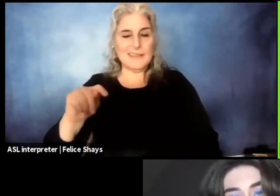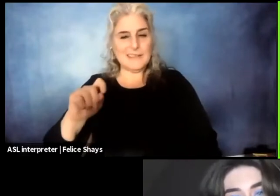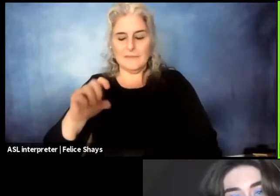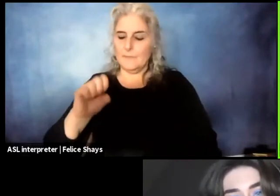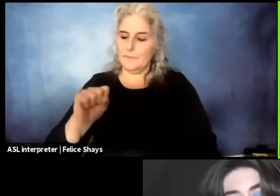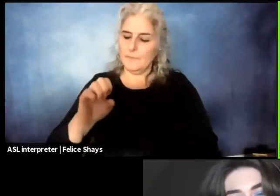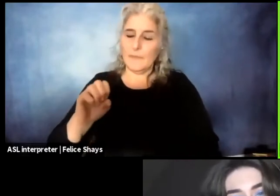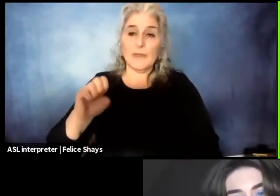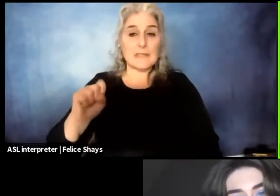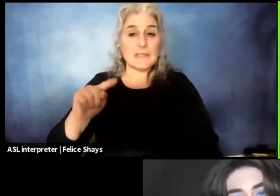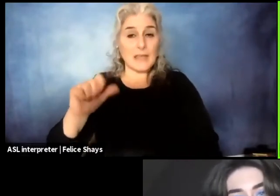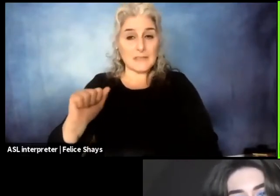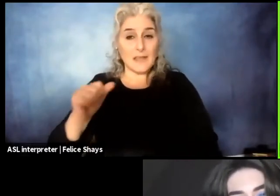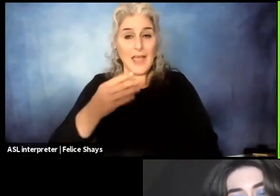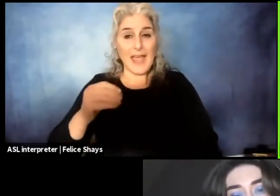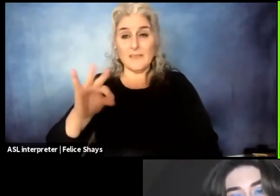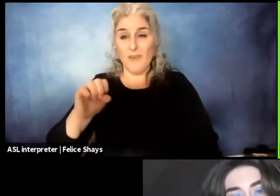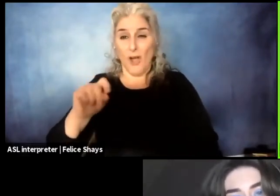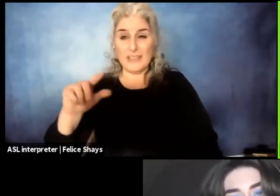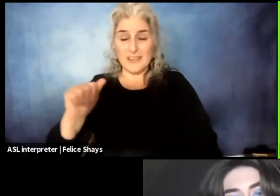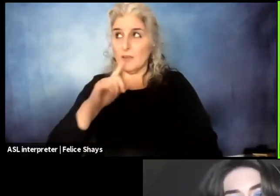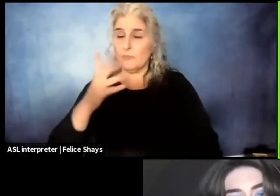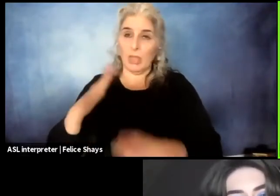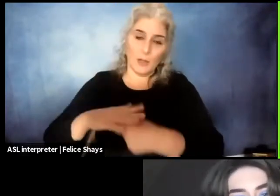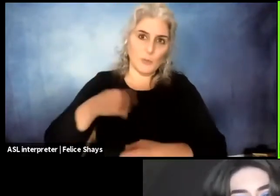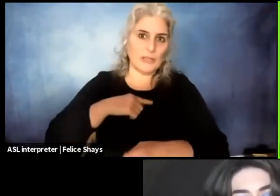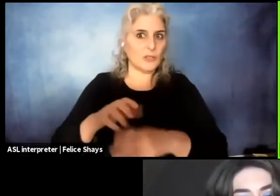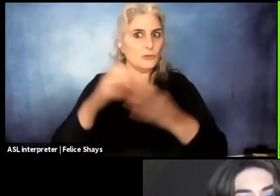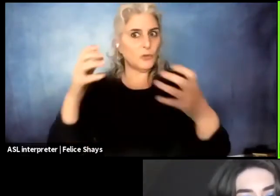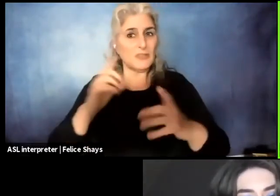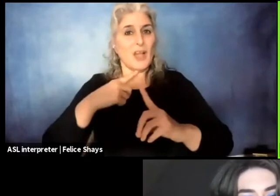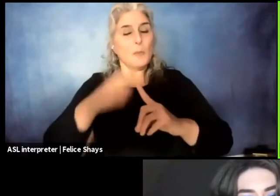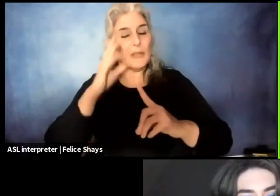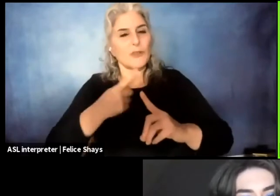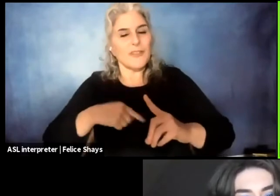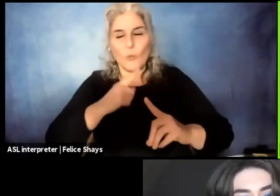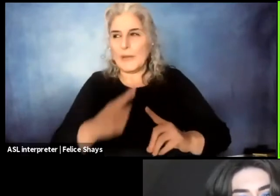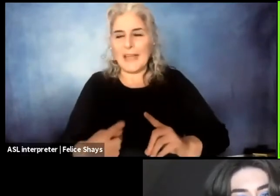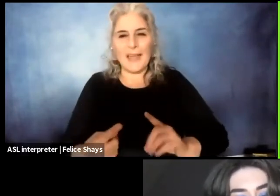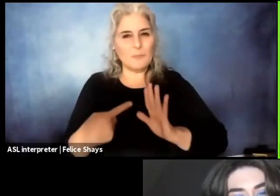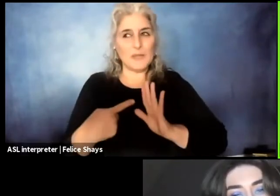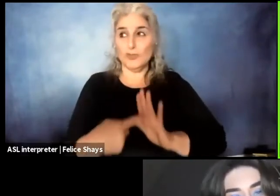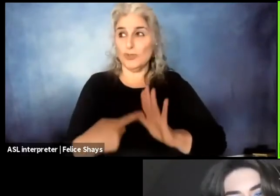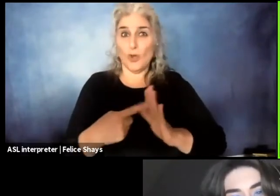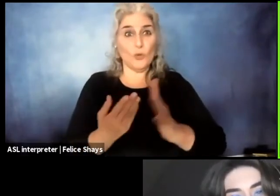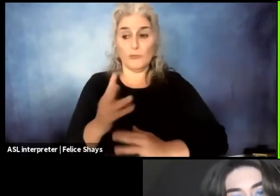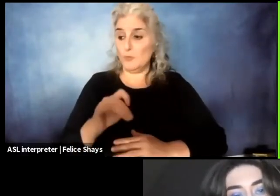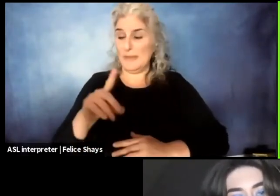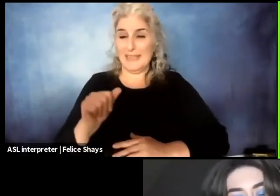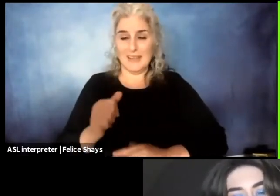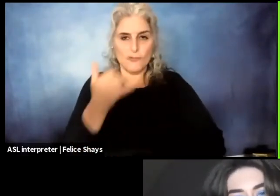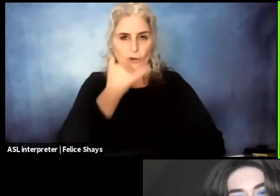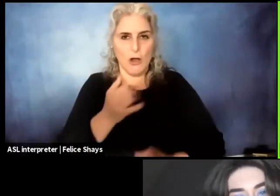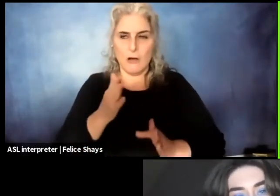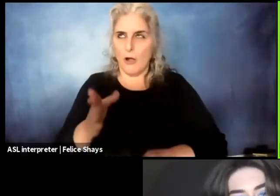just like misrepresentation, you know, mm-hmm, I think it is time for us to step up into the spaces that we deserve